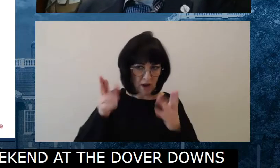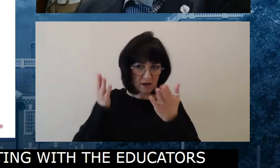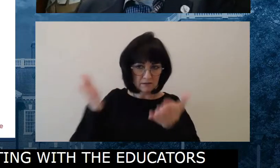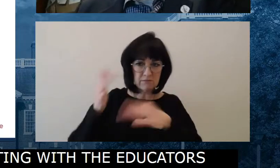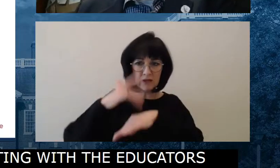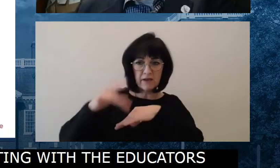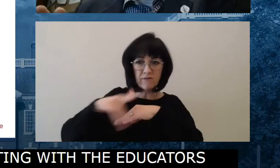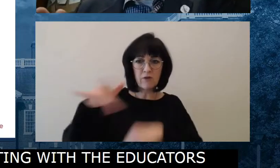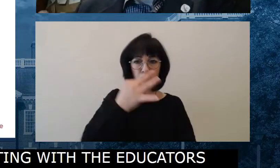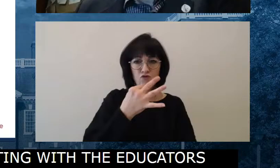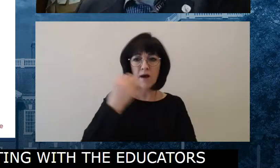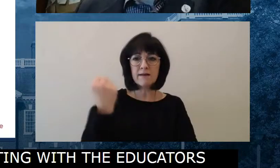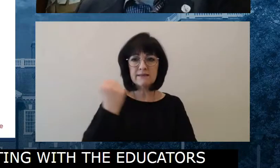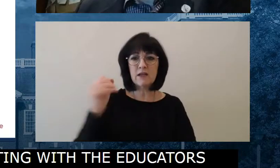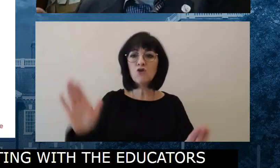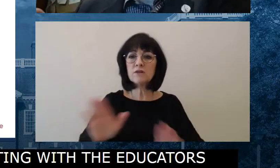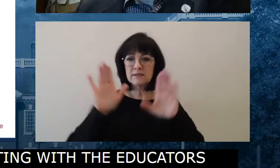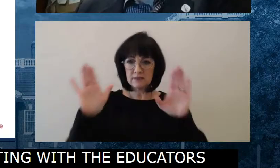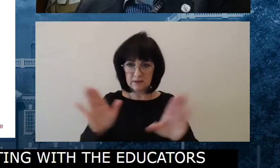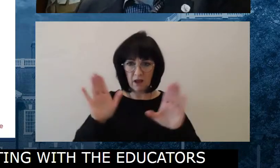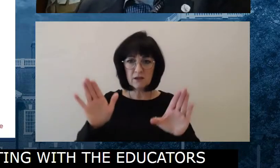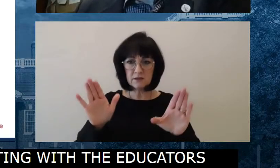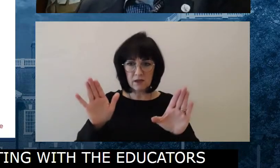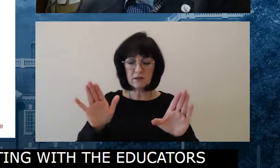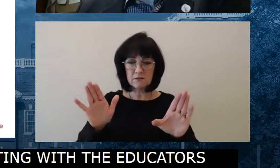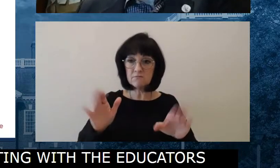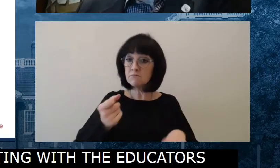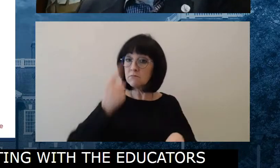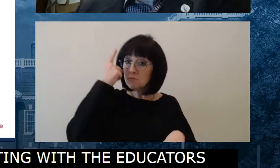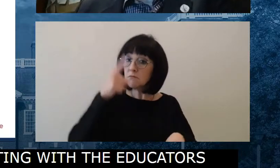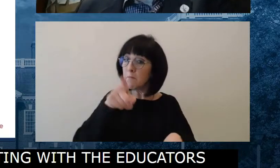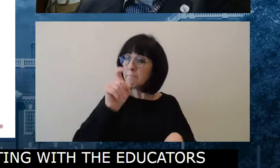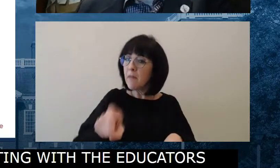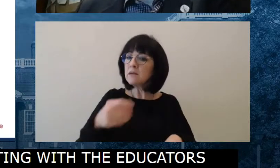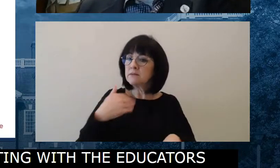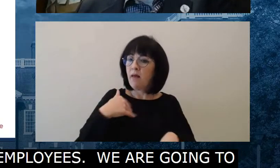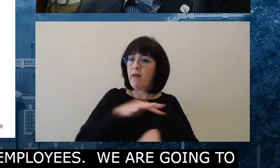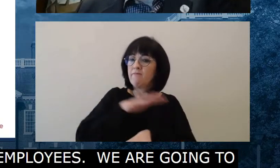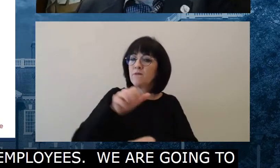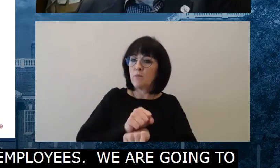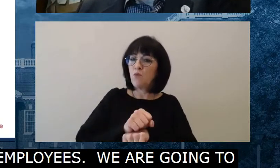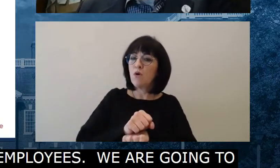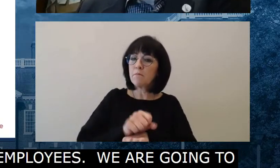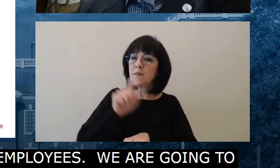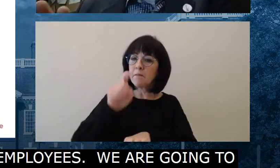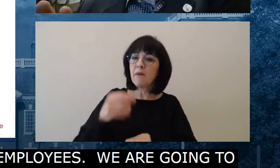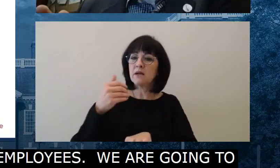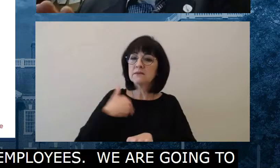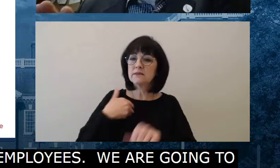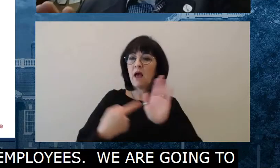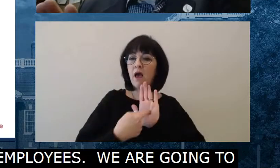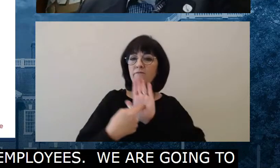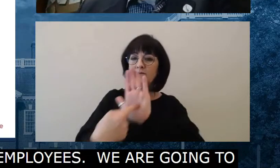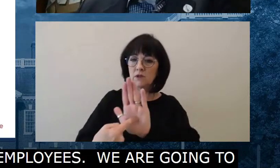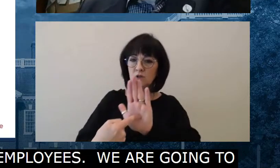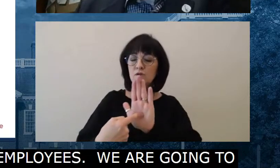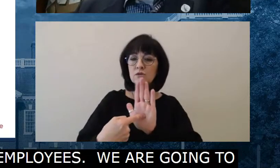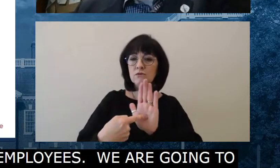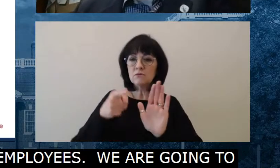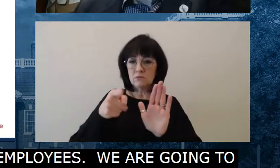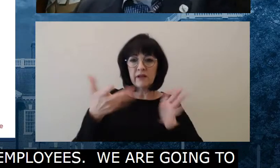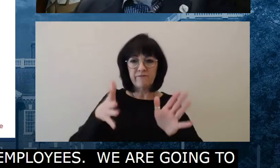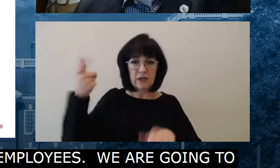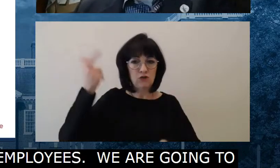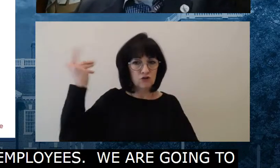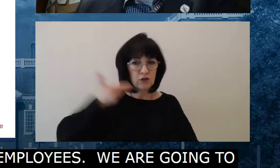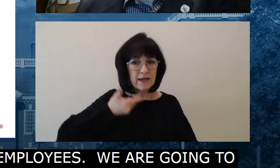Friday, Saturday, and Sunday, by invite only, helping those essential employee groups, knowing that we have the mechanism to